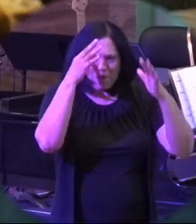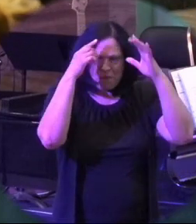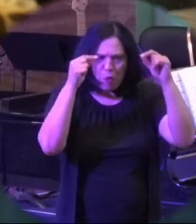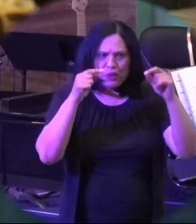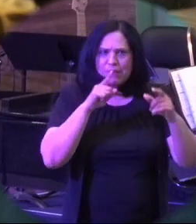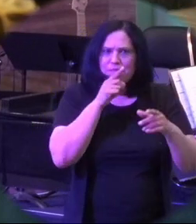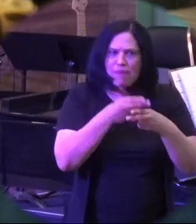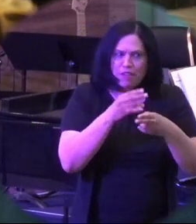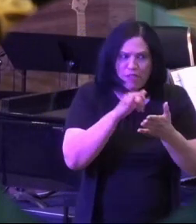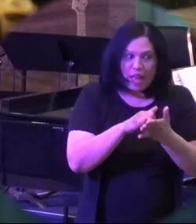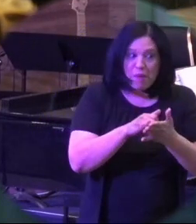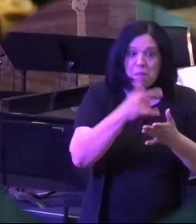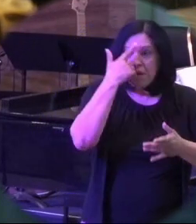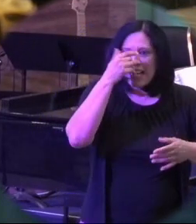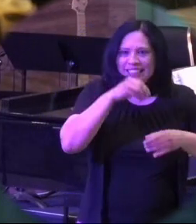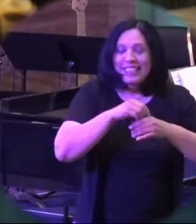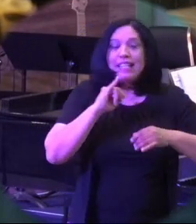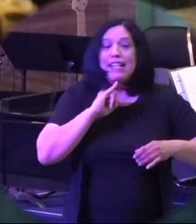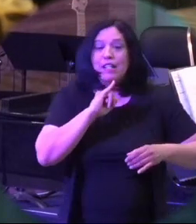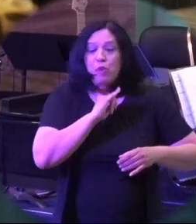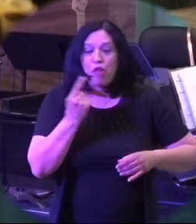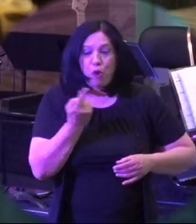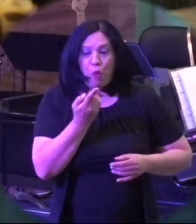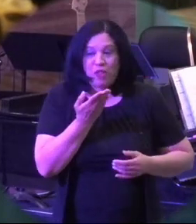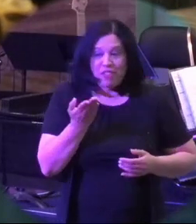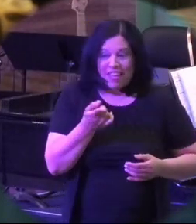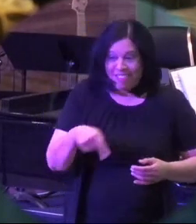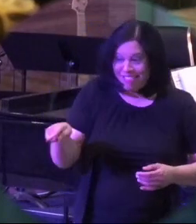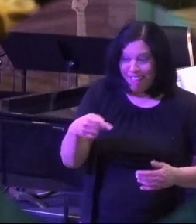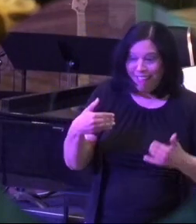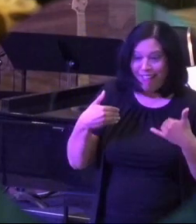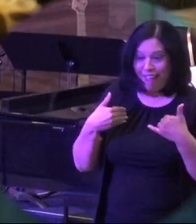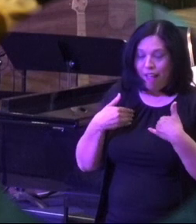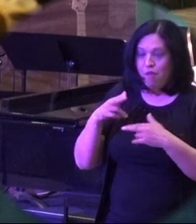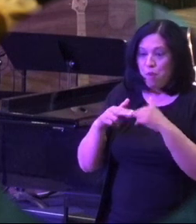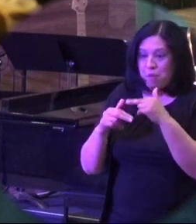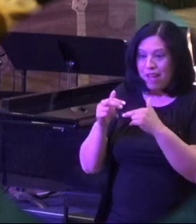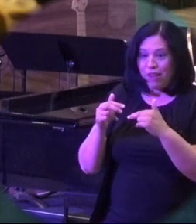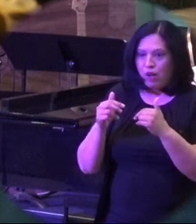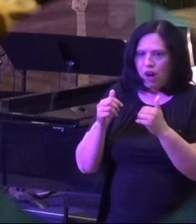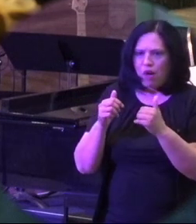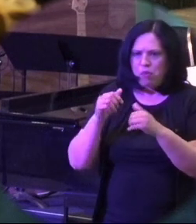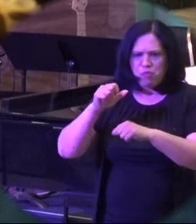audience was, the only thing they had to build with were rocks,